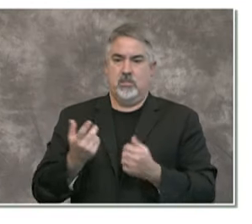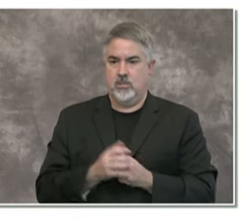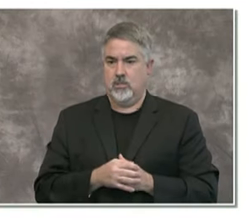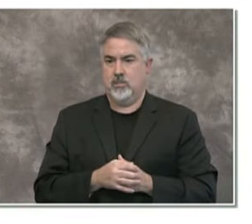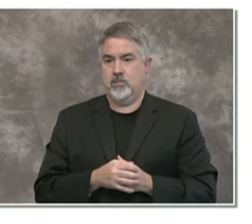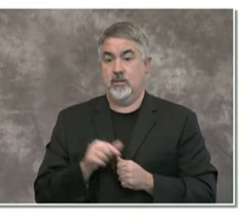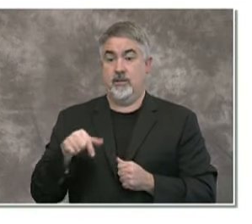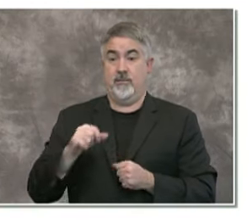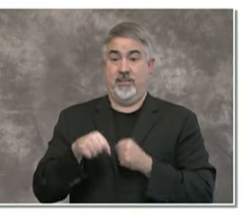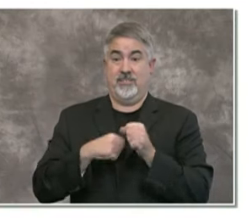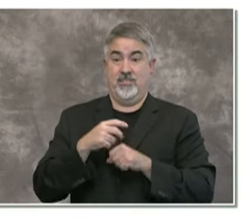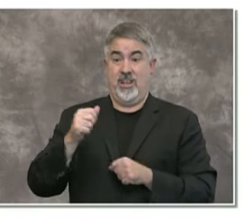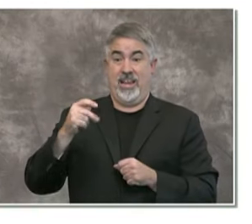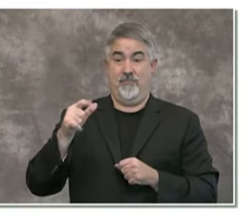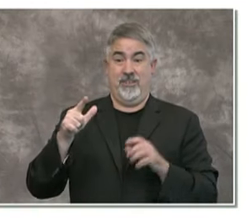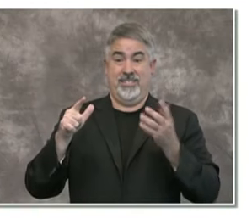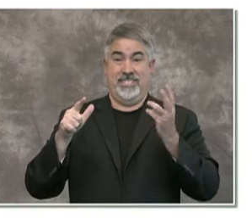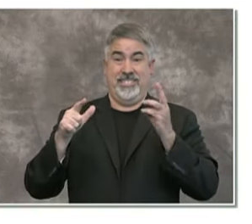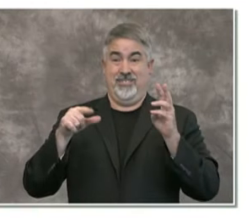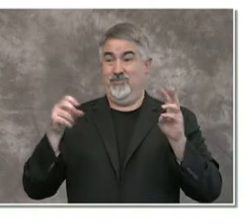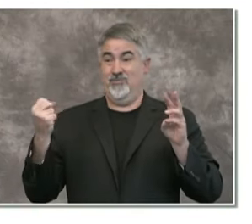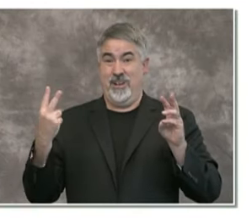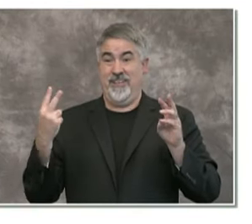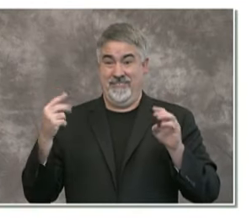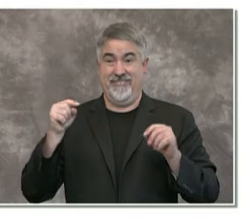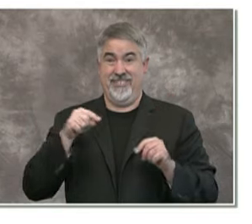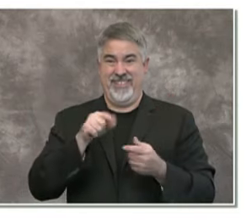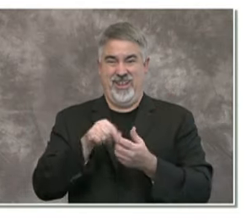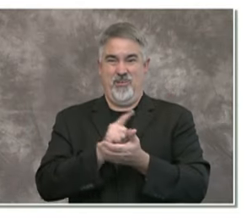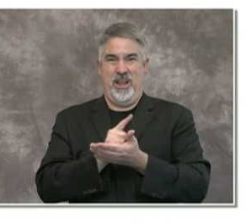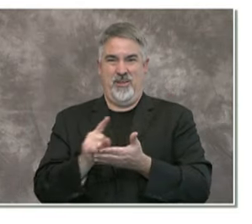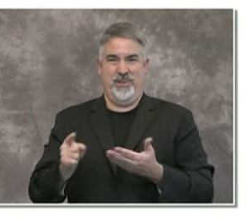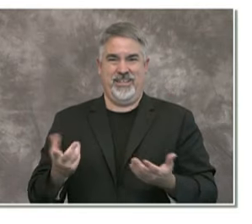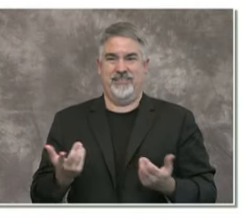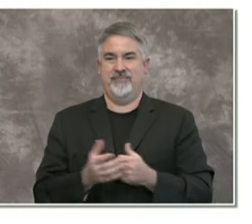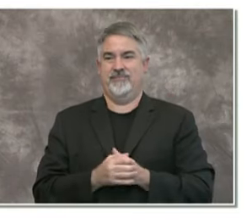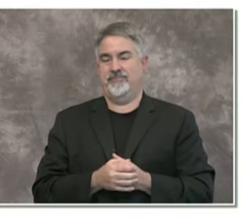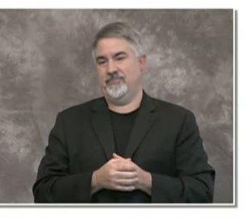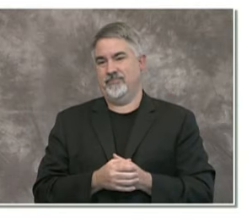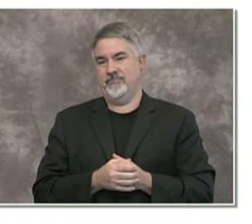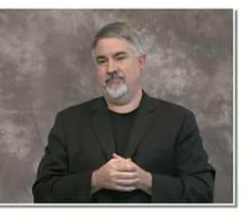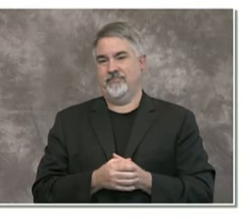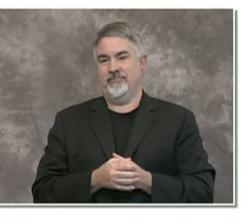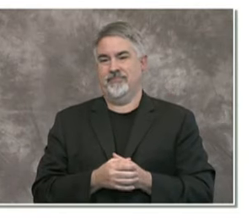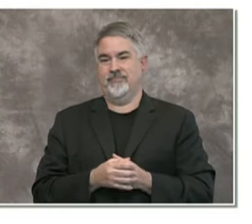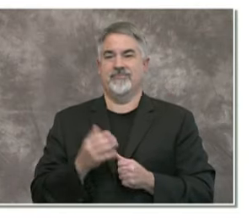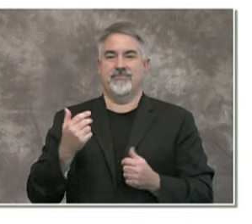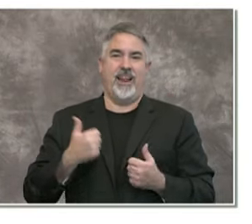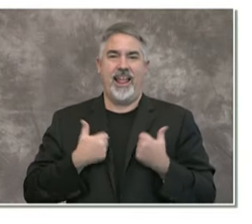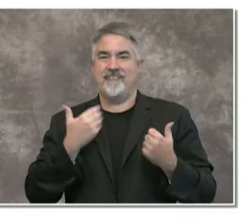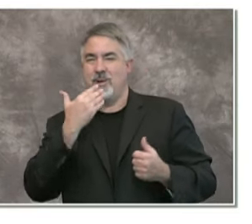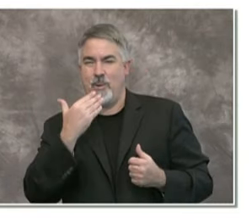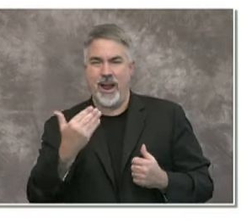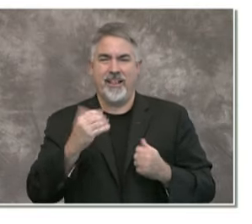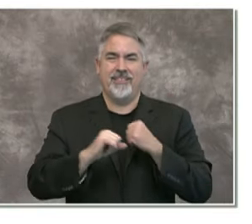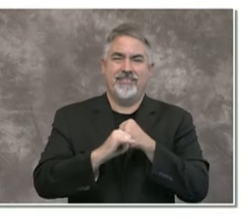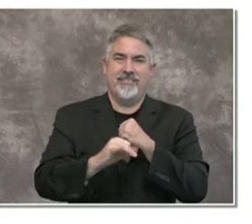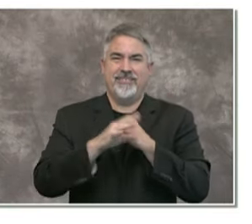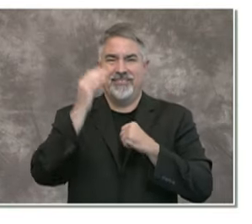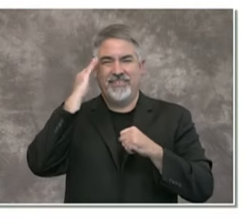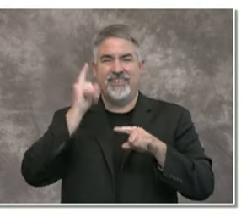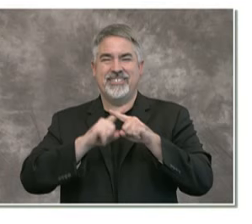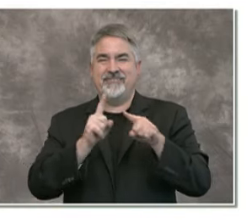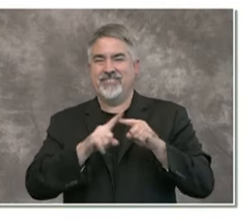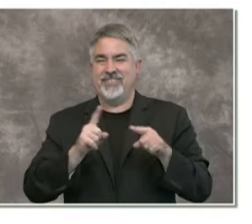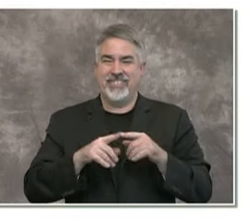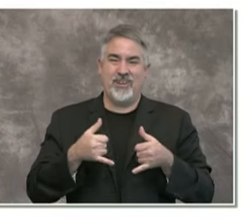through the 12th. Typically, in recognition of this annual event, the Live Well San Diego Public Health Champion Awards would be held on this